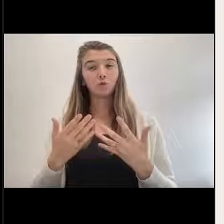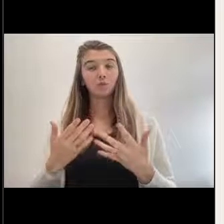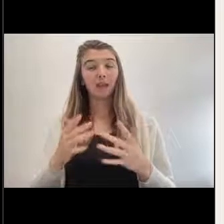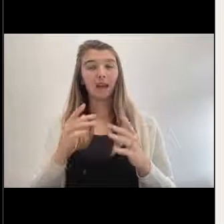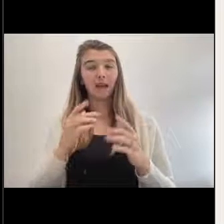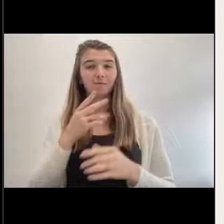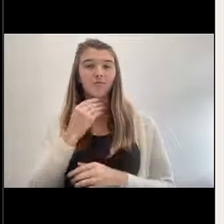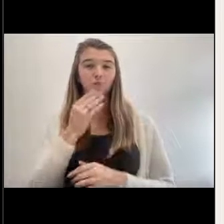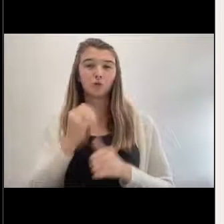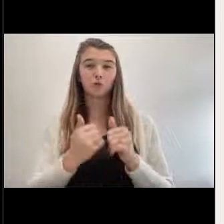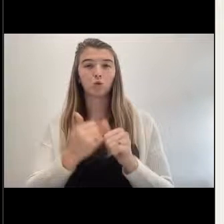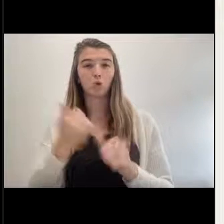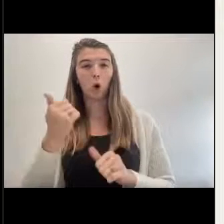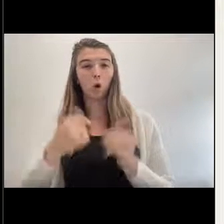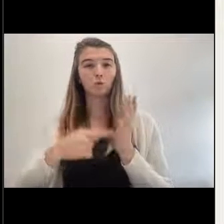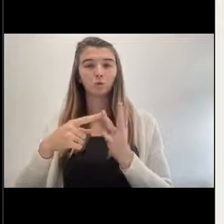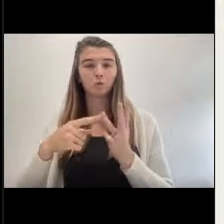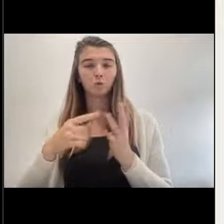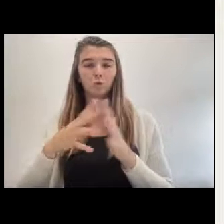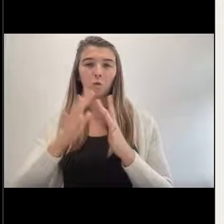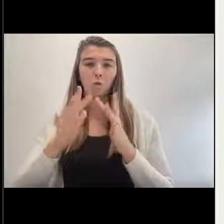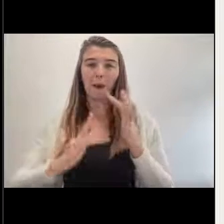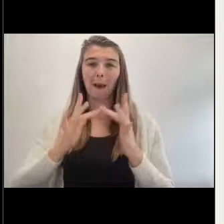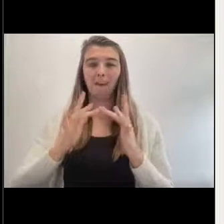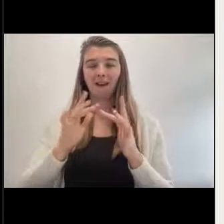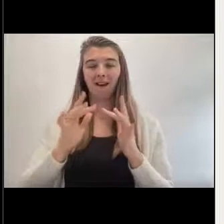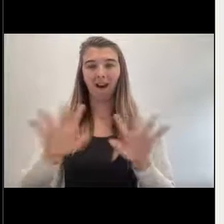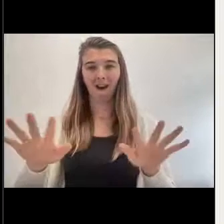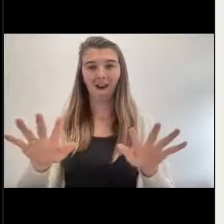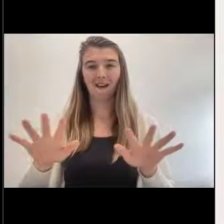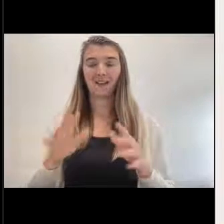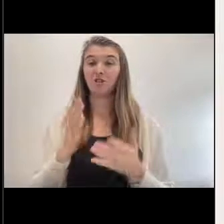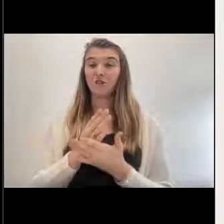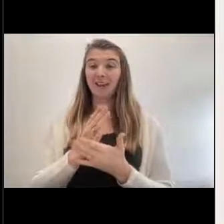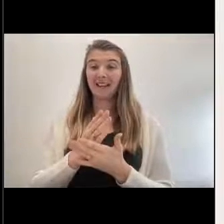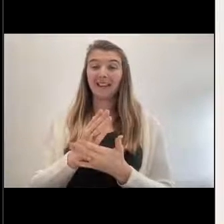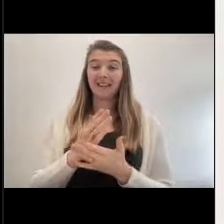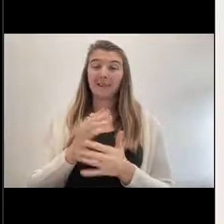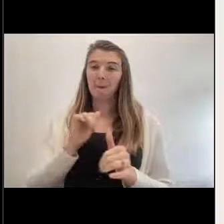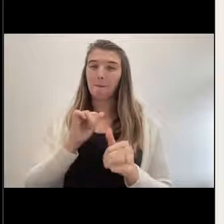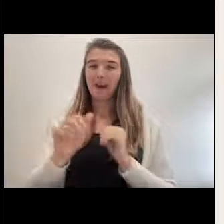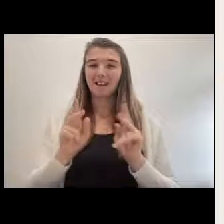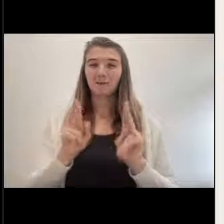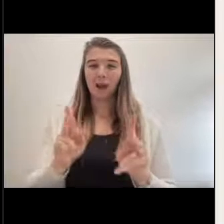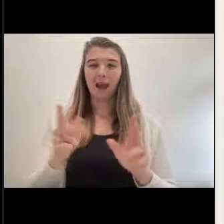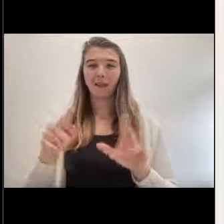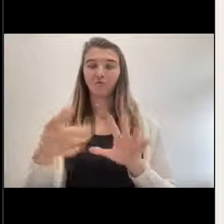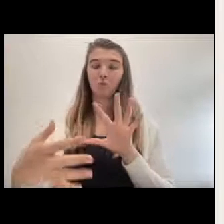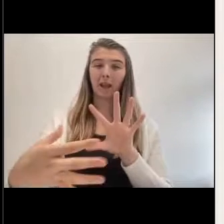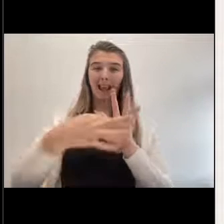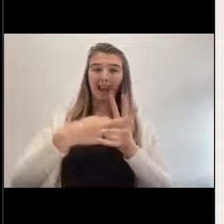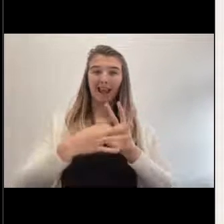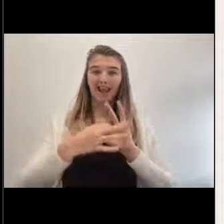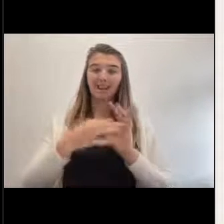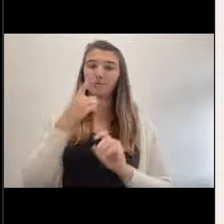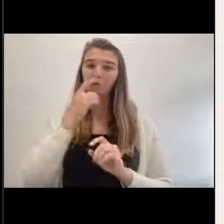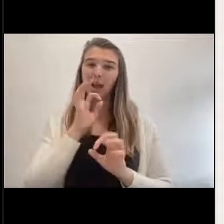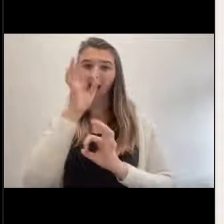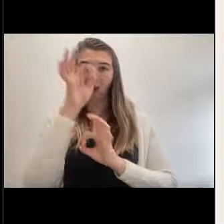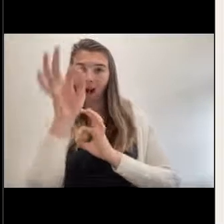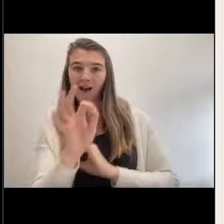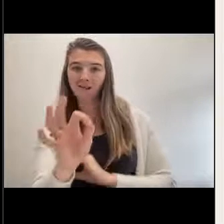get the most out of that is to engage with our speakers, ask them questions, take part in the polls and so on. GoToWebinar